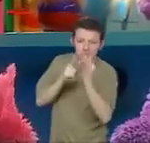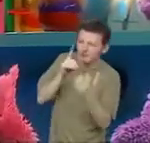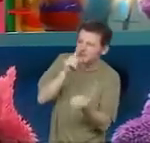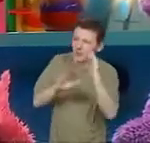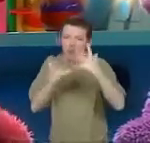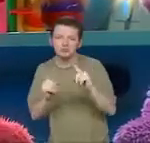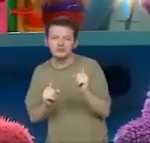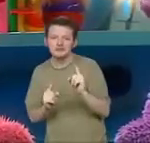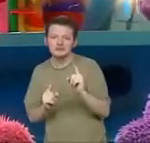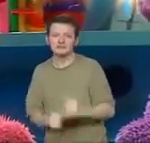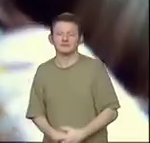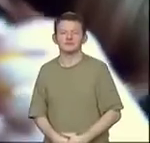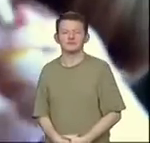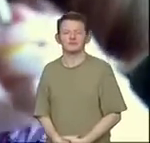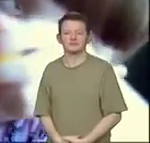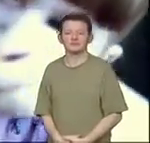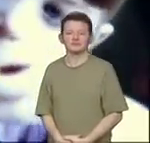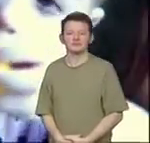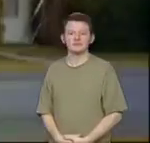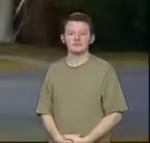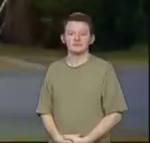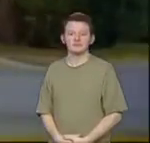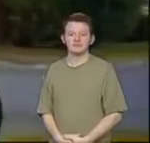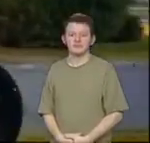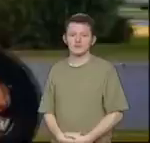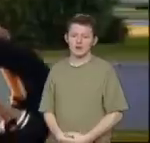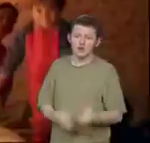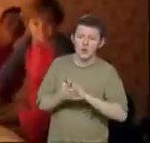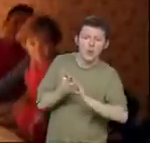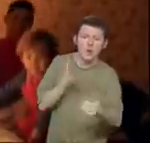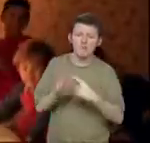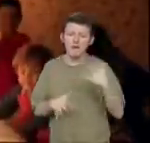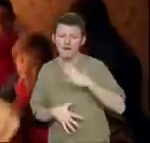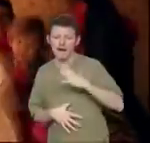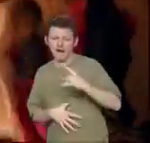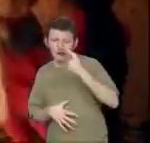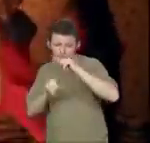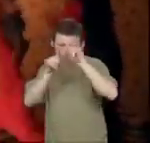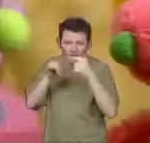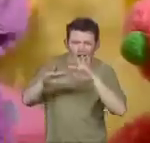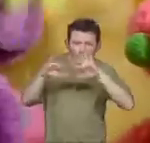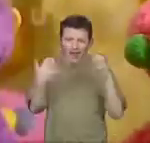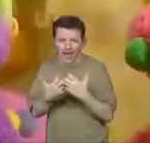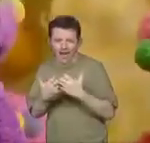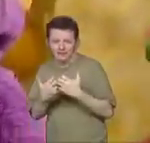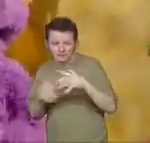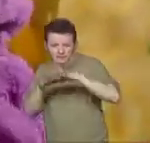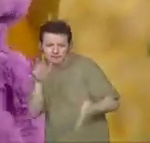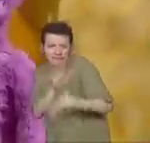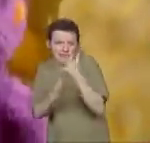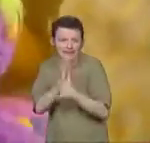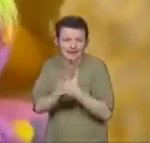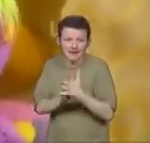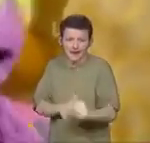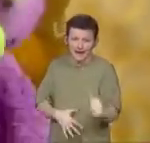Peeps find things out? Hubba Hubba found us all sorts of pictures on Hoobnet of Tiddly Peeps playing. So we played with